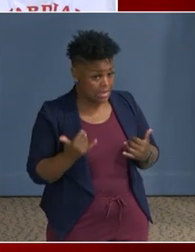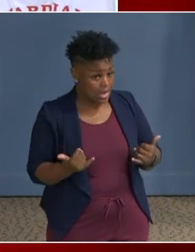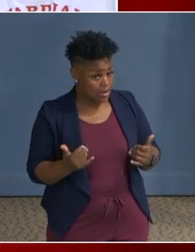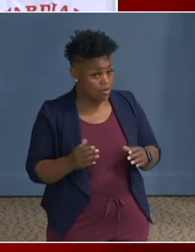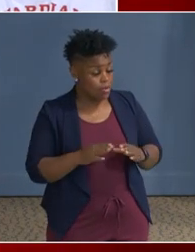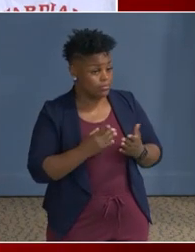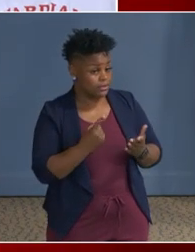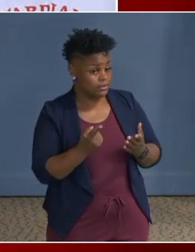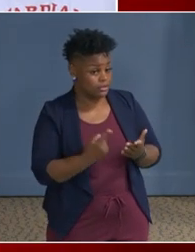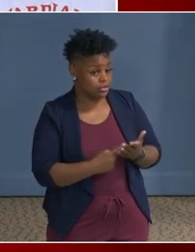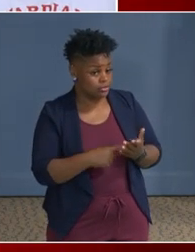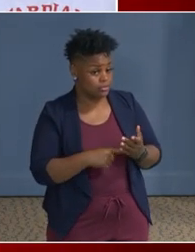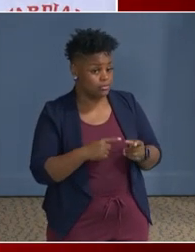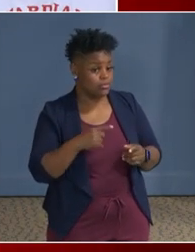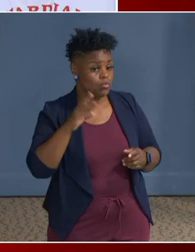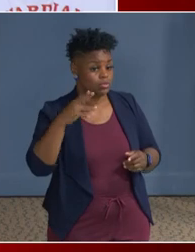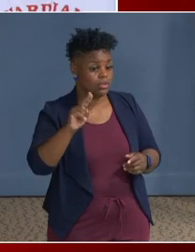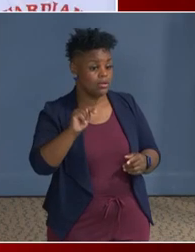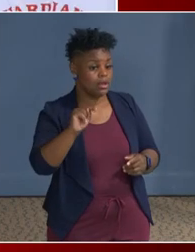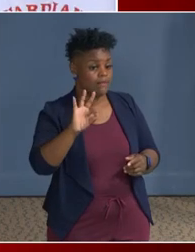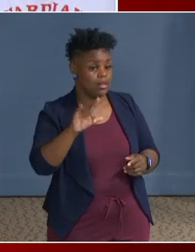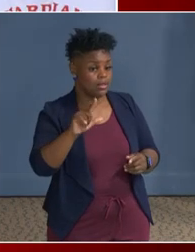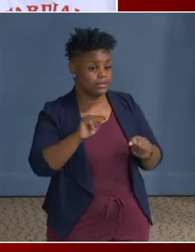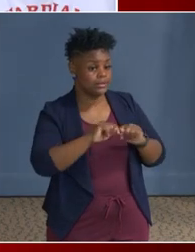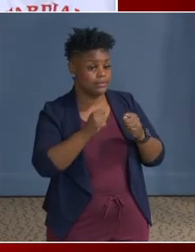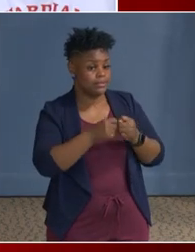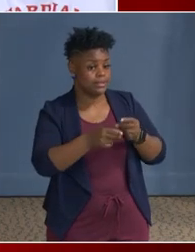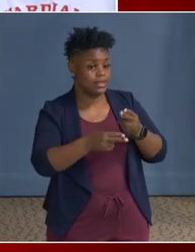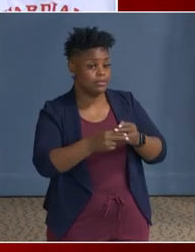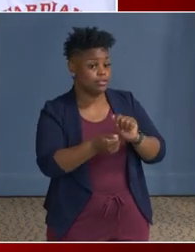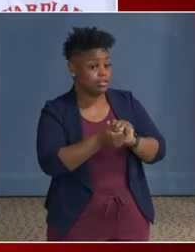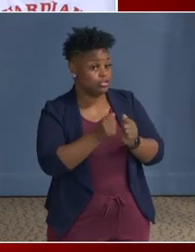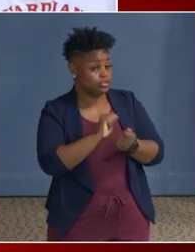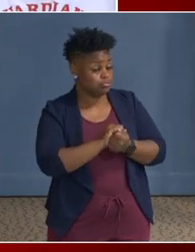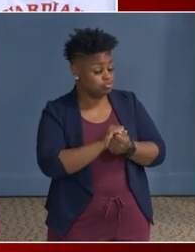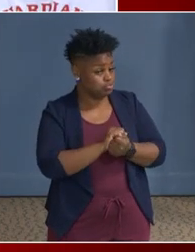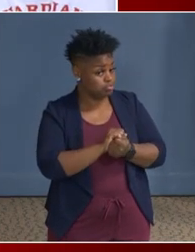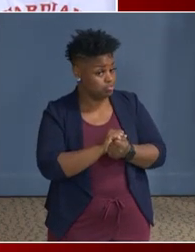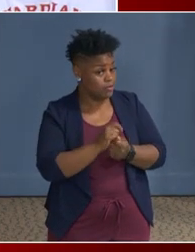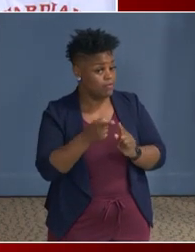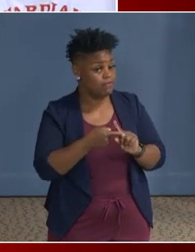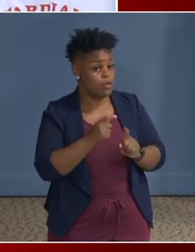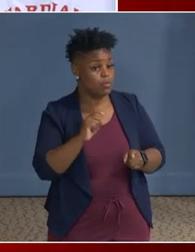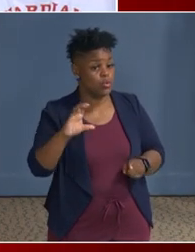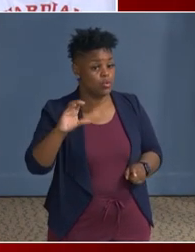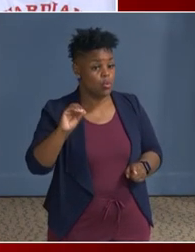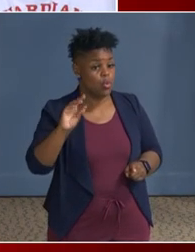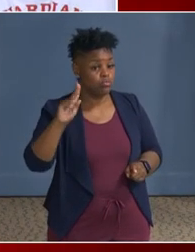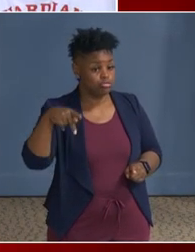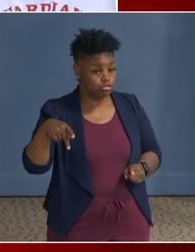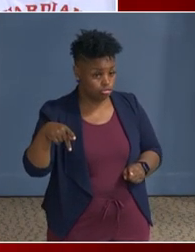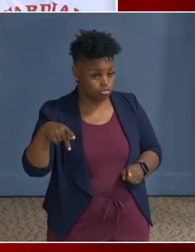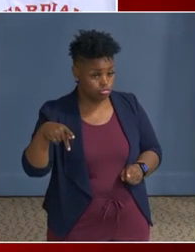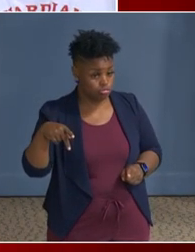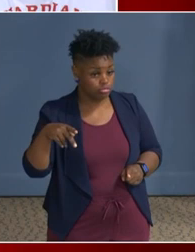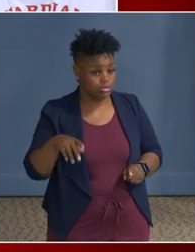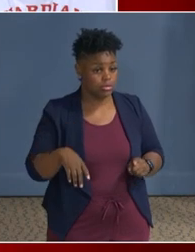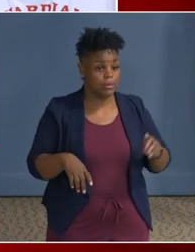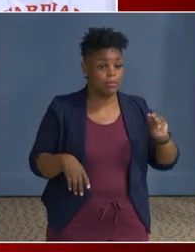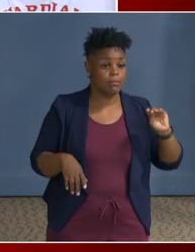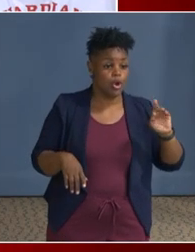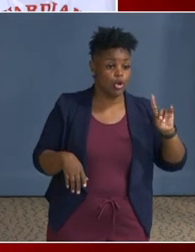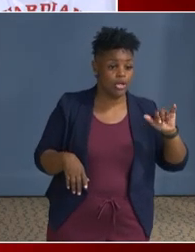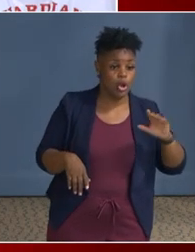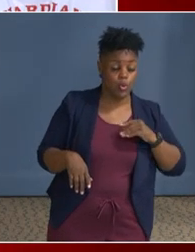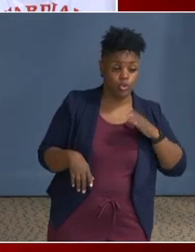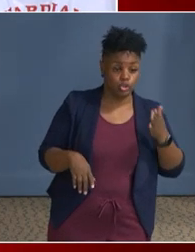Washington NFL franchise name change, both from corporations and now we're hearing from minority ownership. What